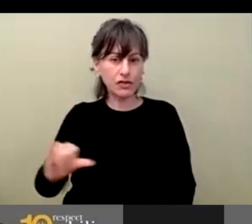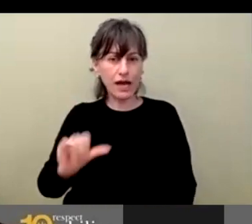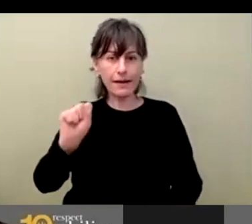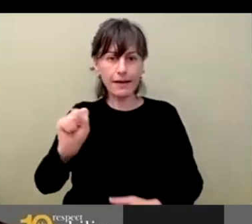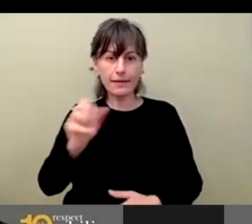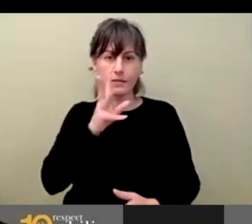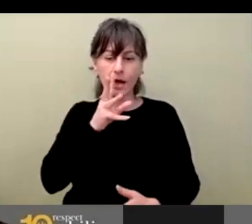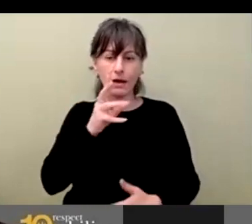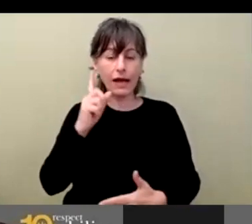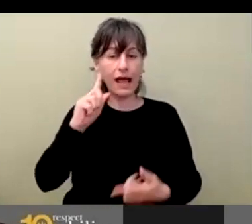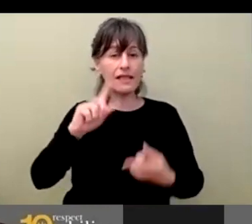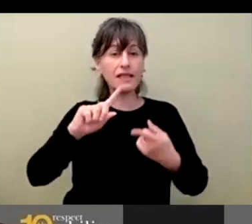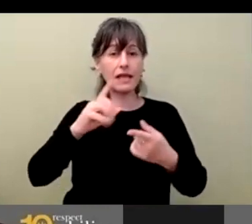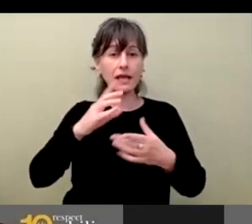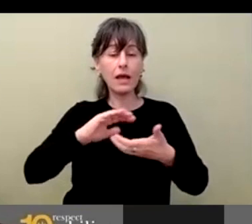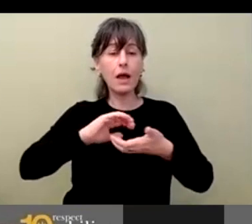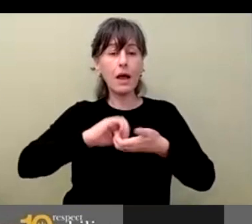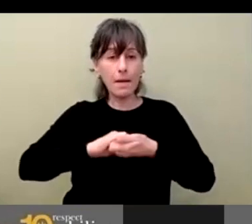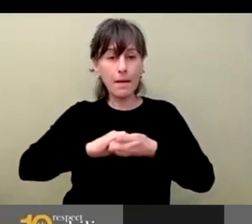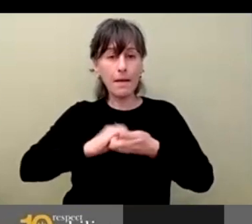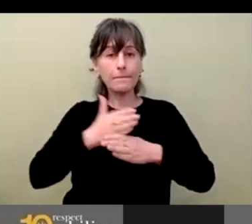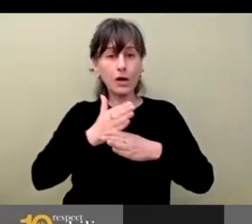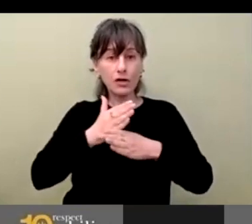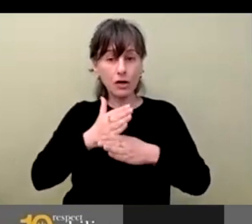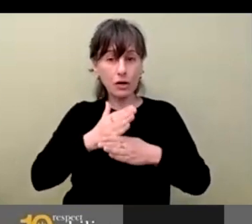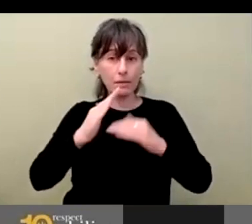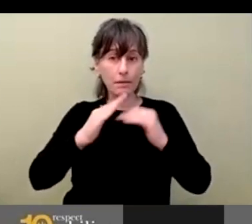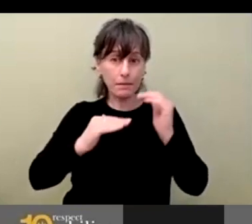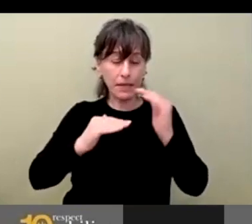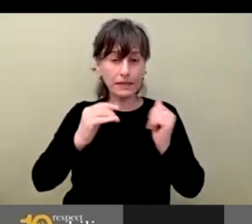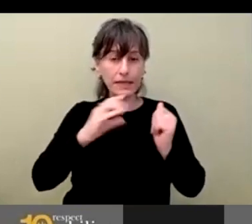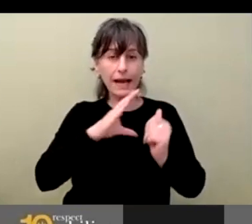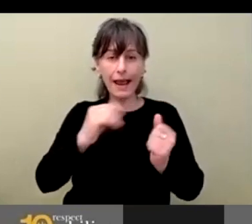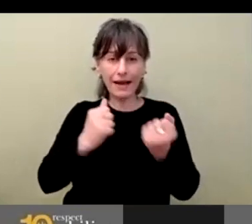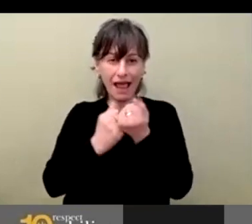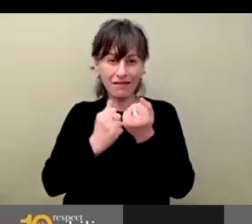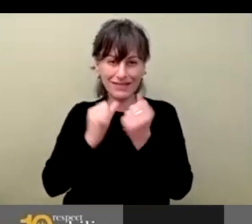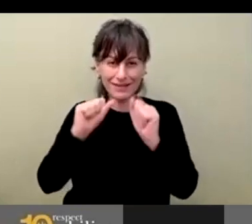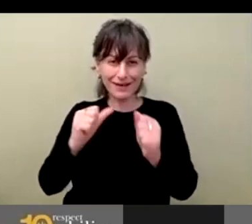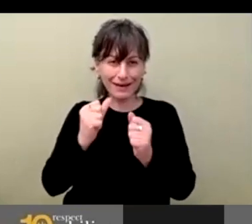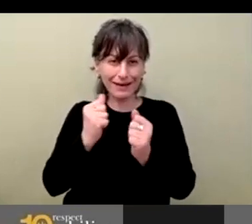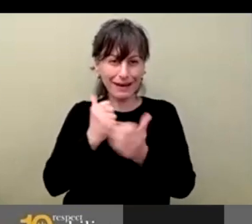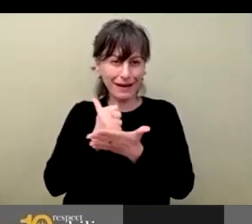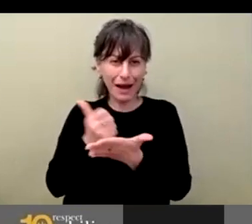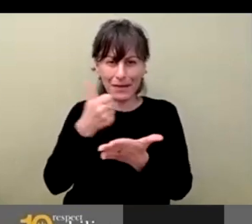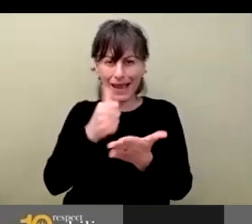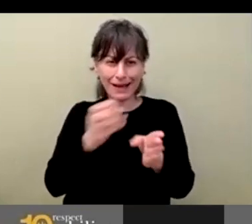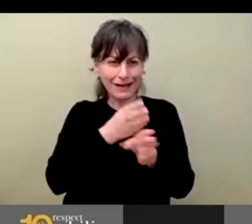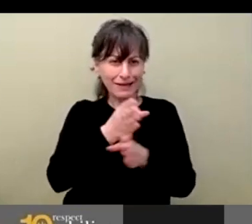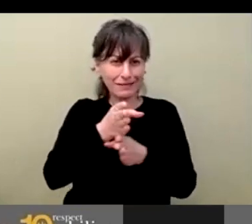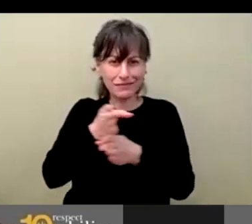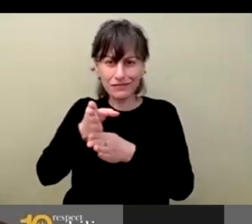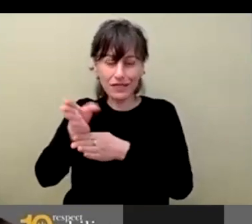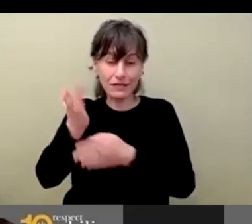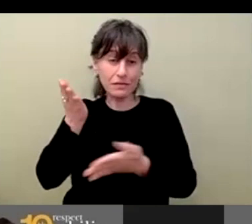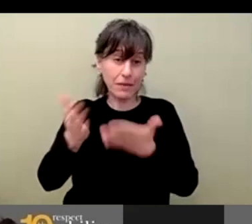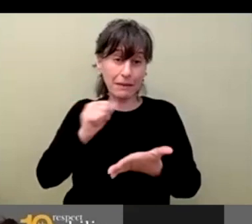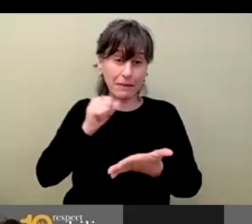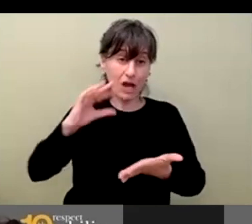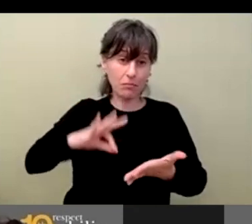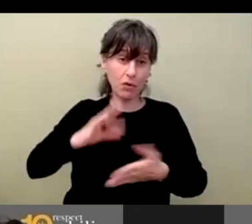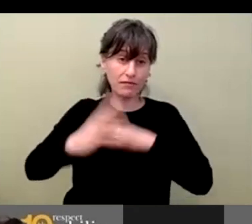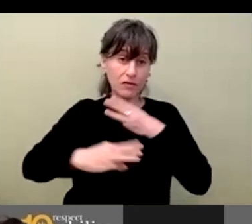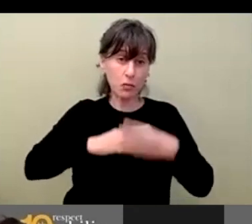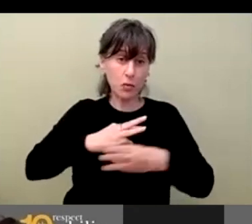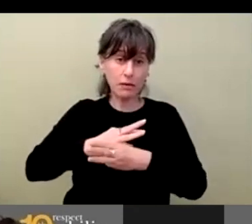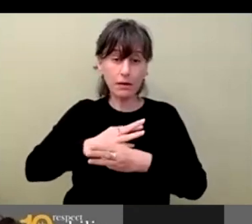partnership building and advocacy is something that can help me in any field that I choose to go into, whether it be in the nonprofit world, whether